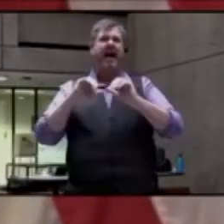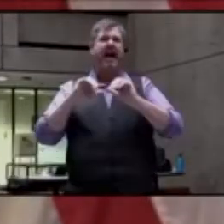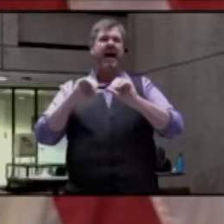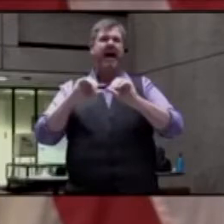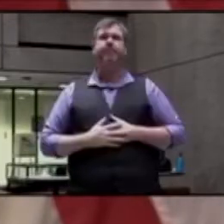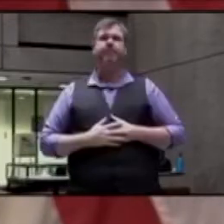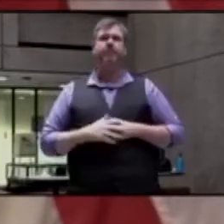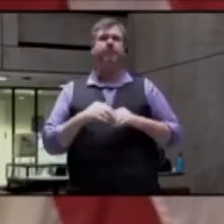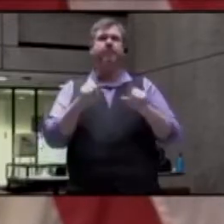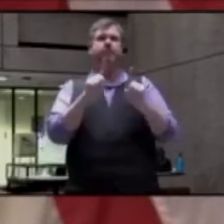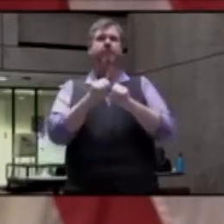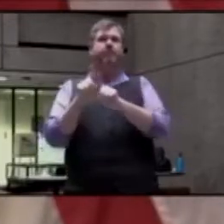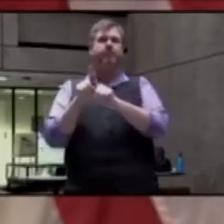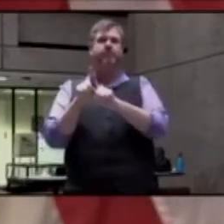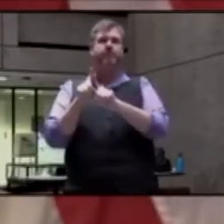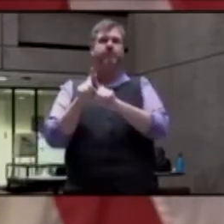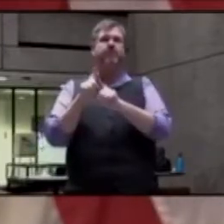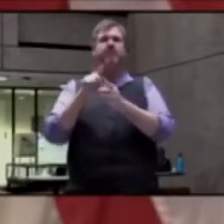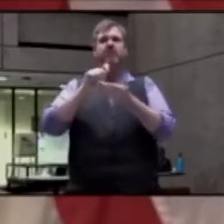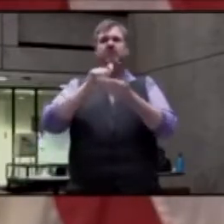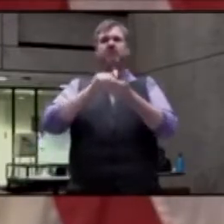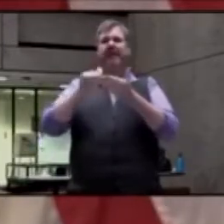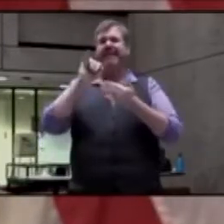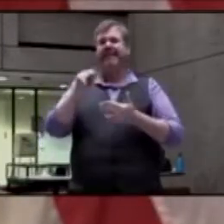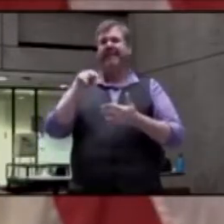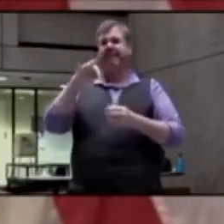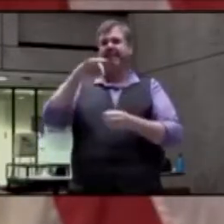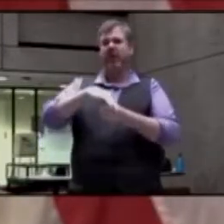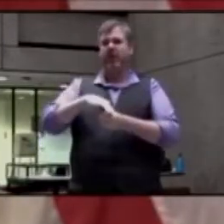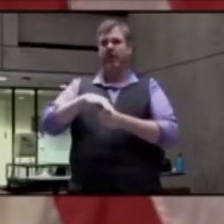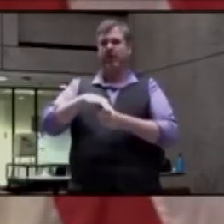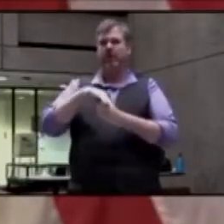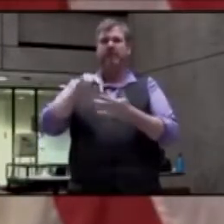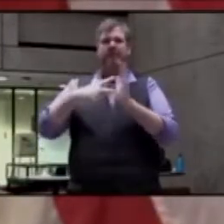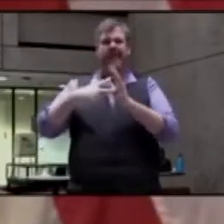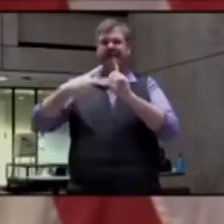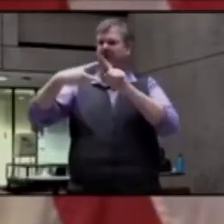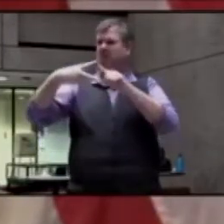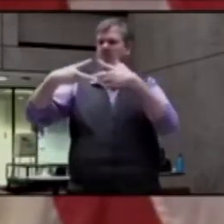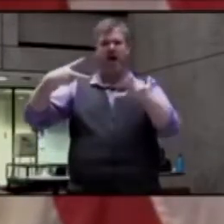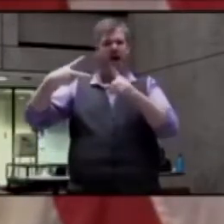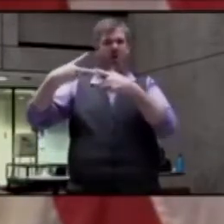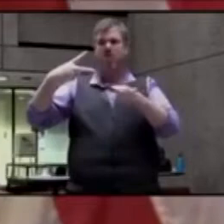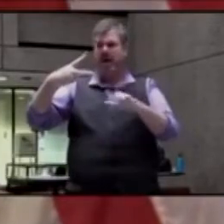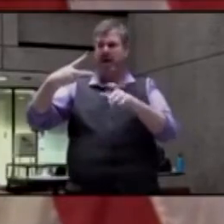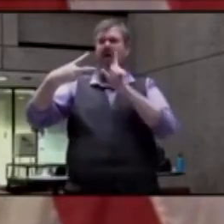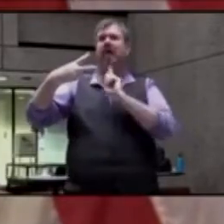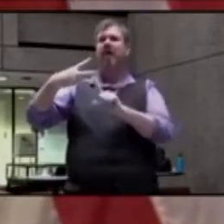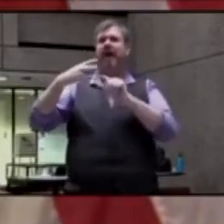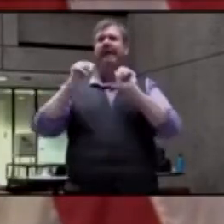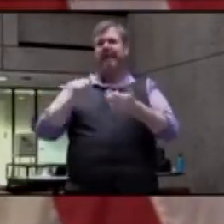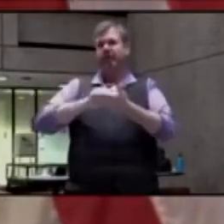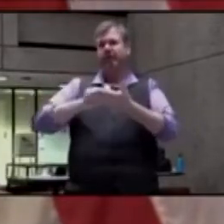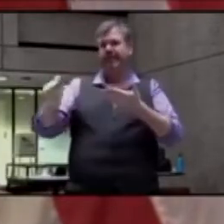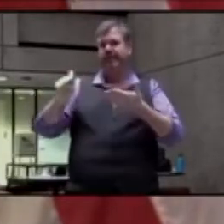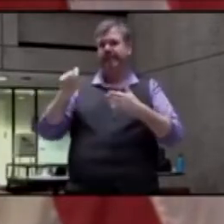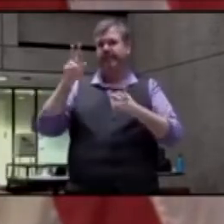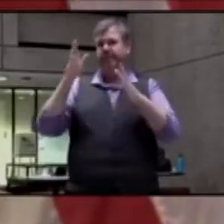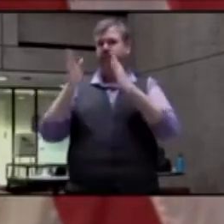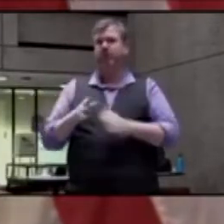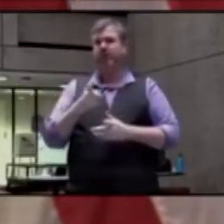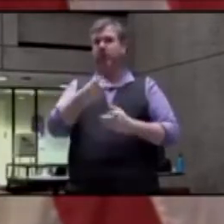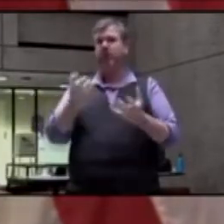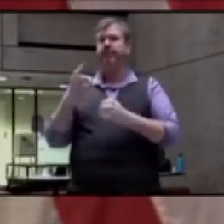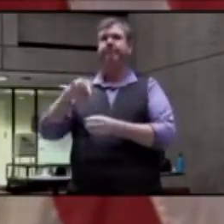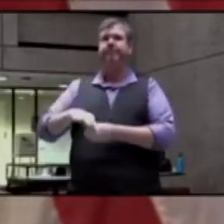official write-in candidate. And it shows you how to correct your vote if you actually happen to make a mistake and don't have time to